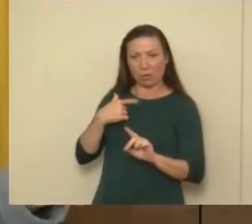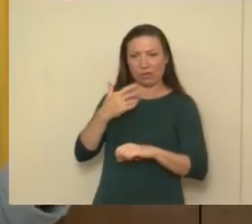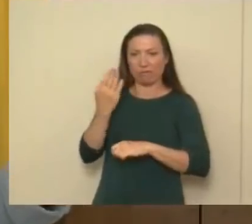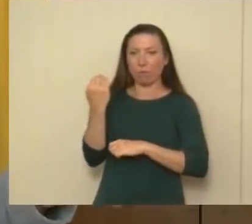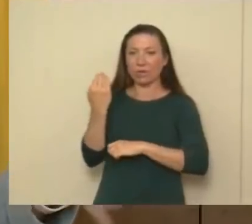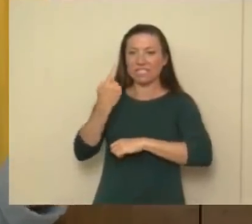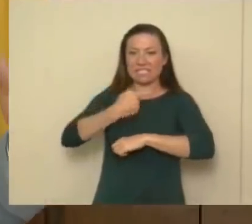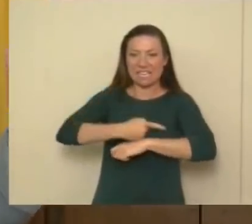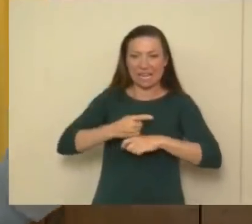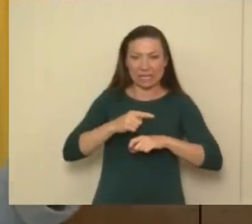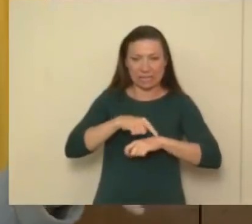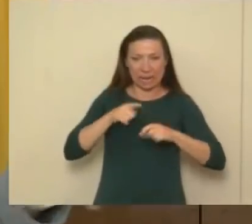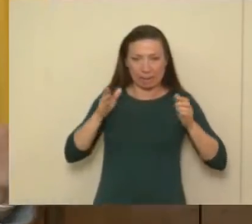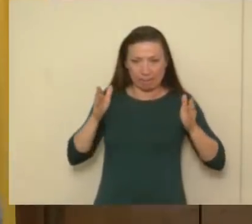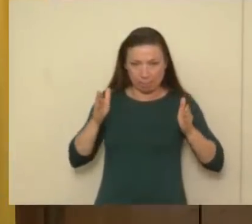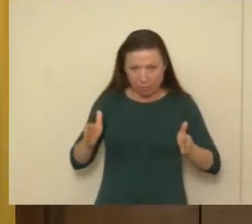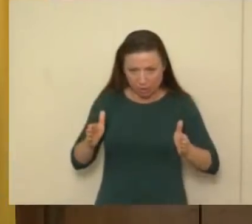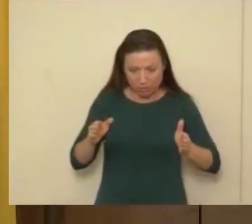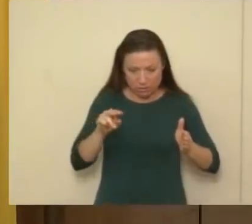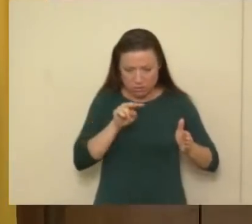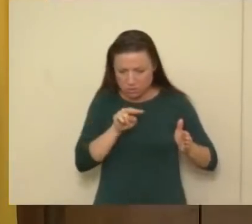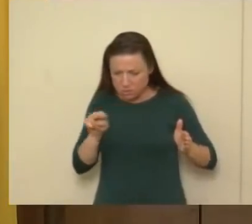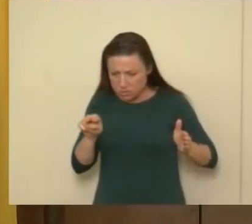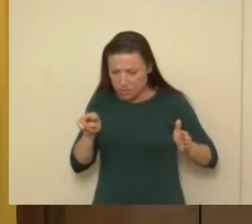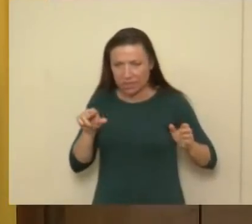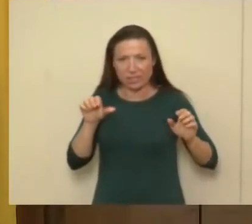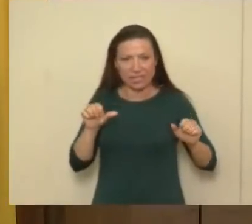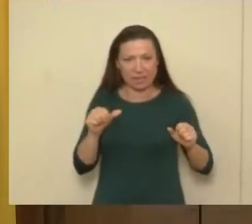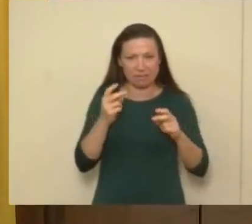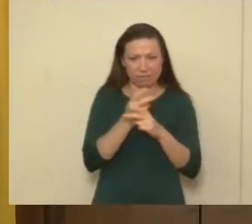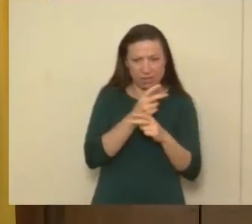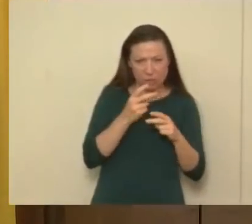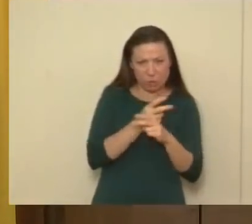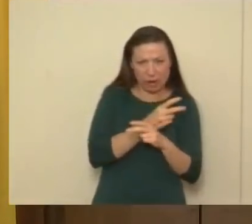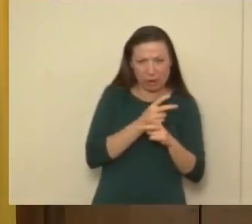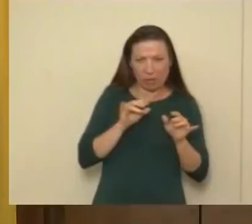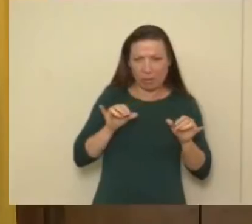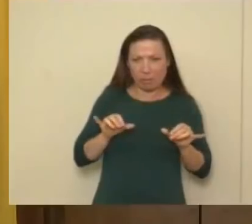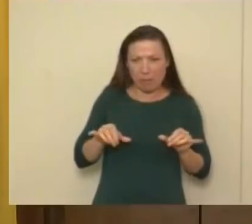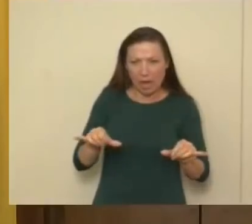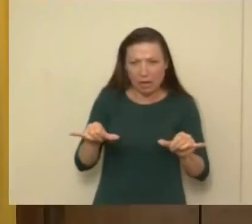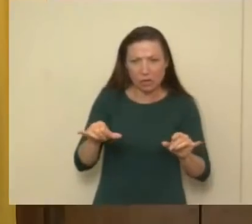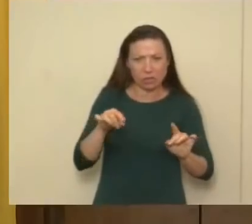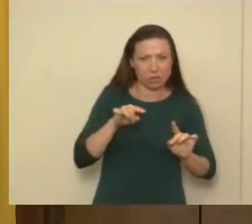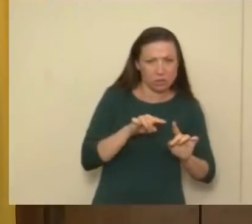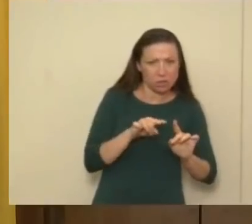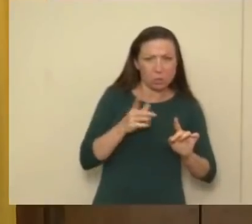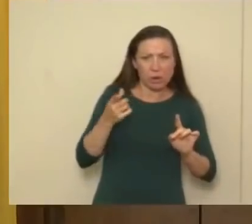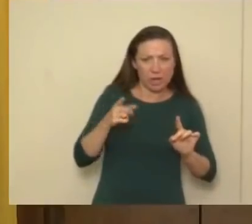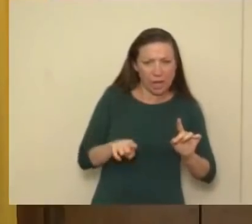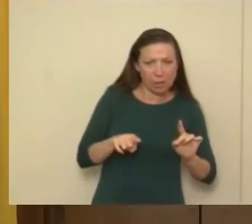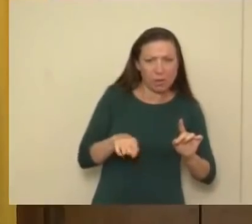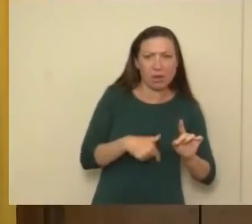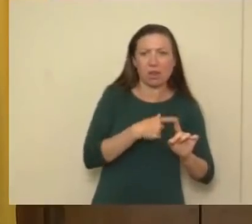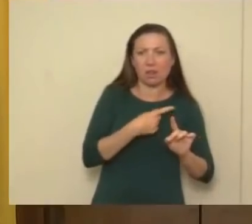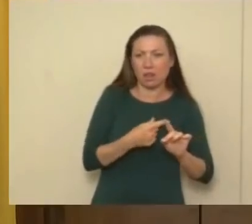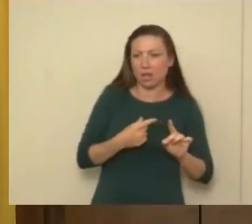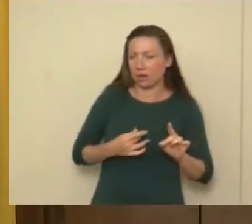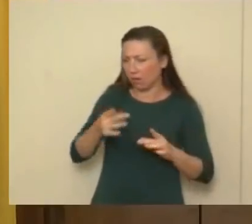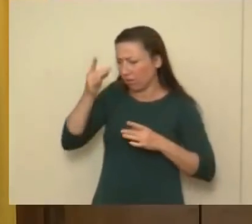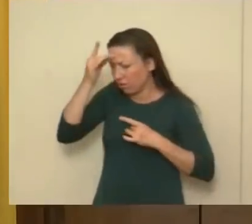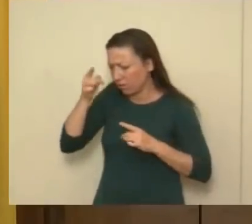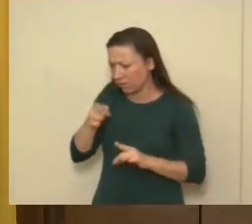to different decisions, different activities, different accessibility, people moving around, not wearing masks, and when we